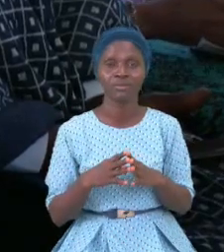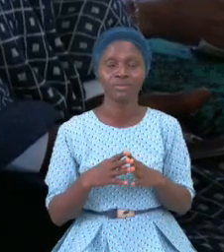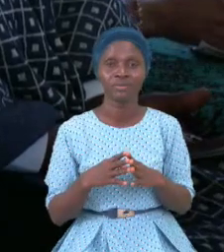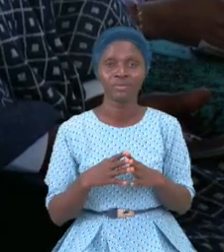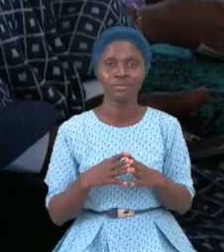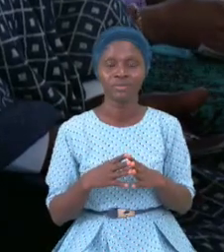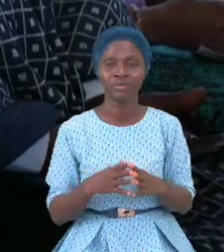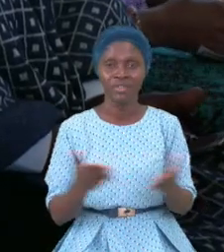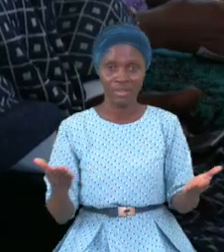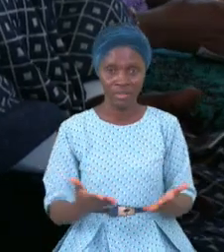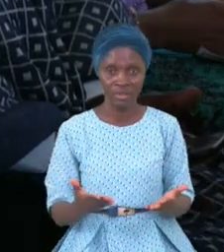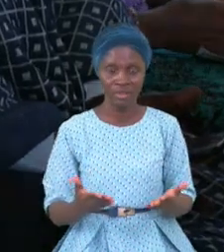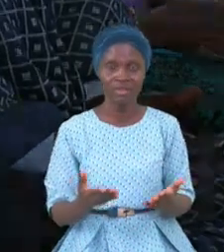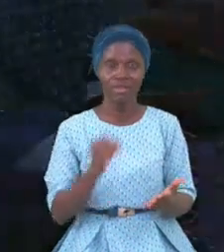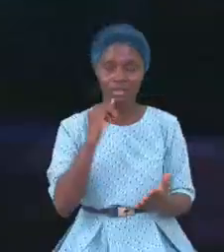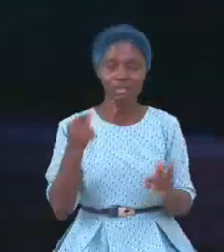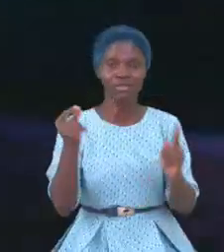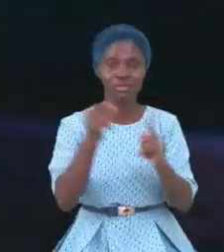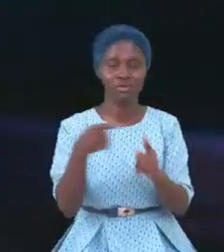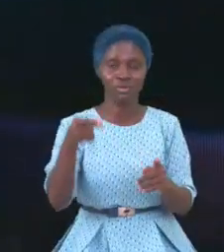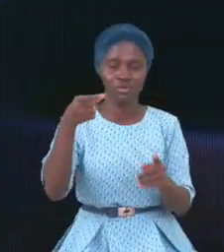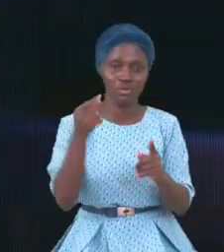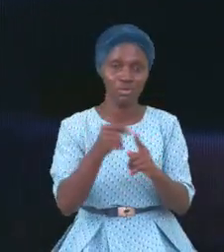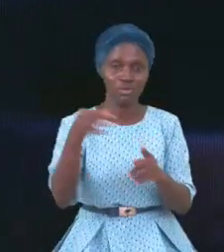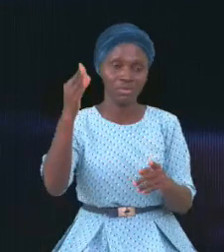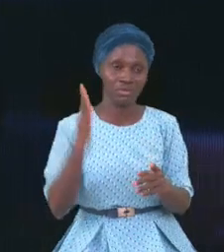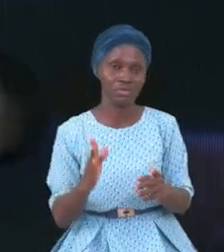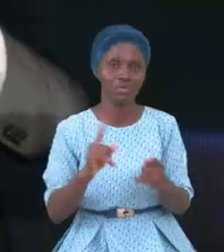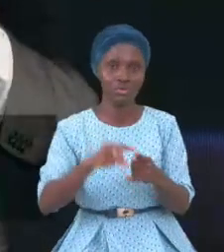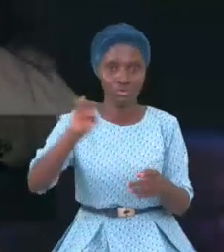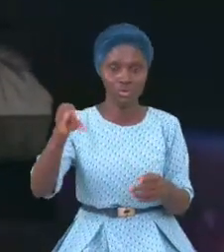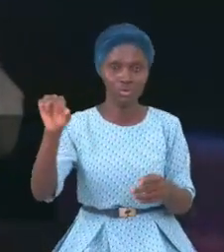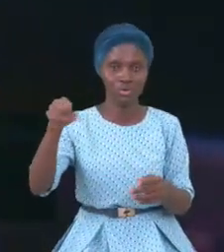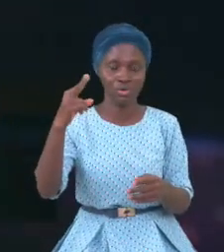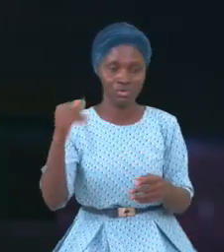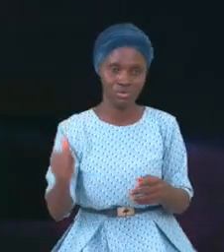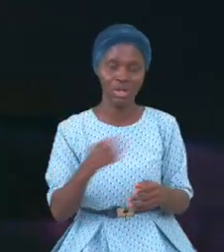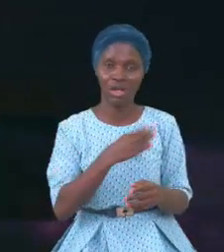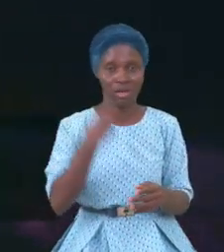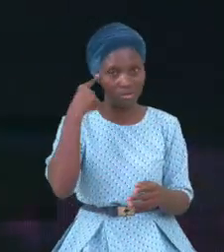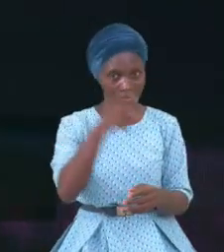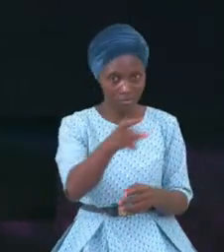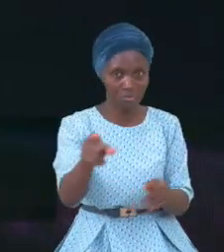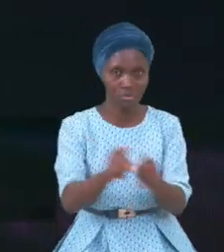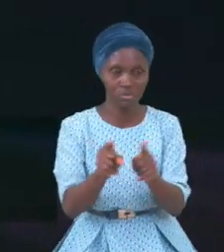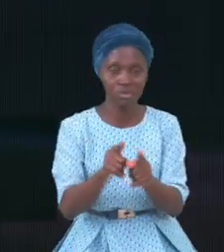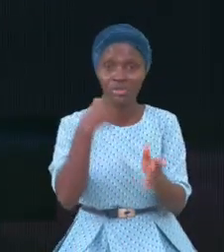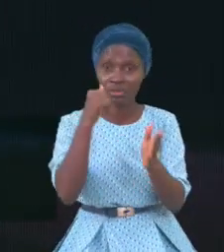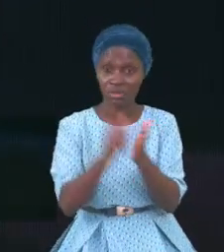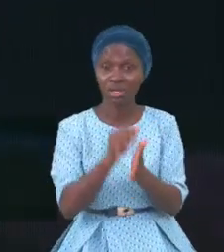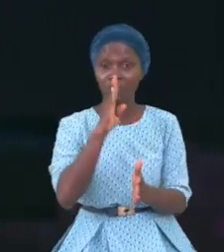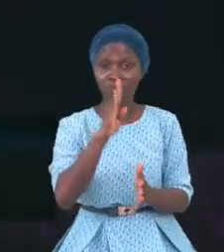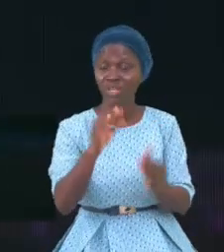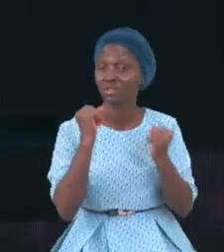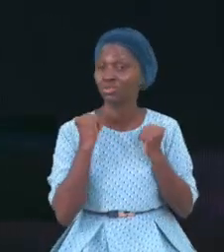is the word of the Lord again to Joshua, and here is the word of the Lord for you. It says, be strong and of a